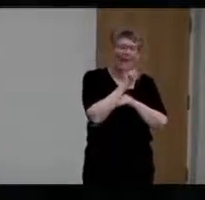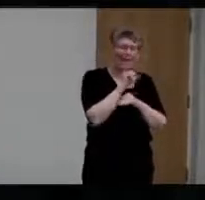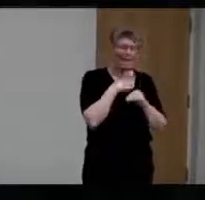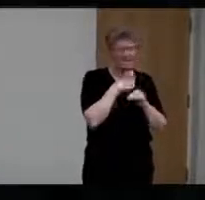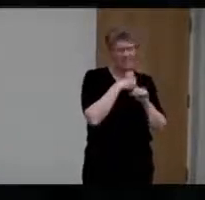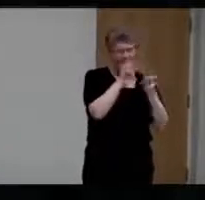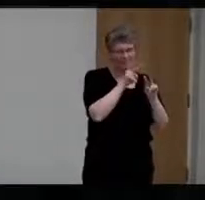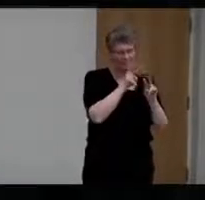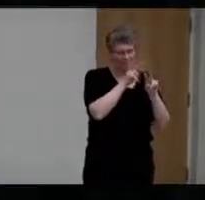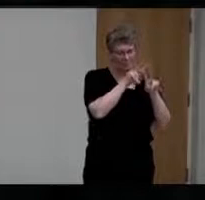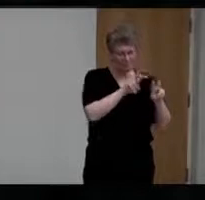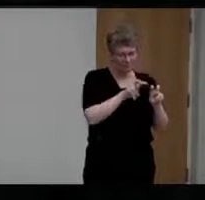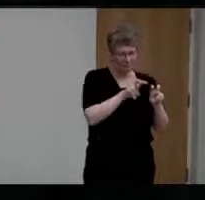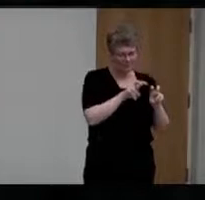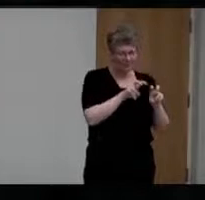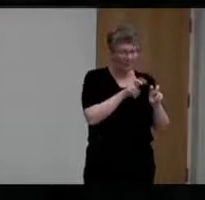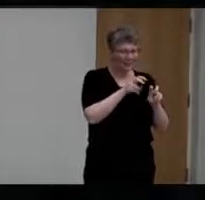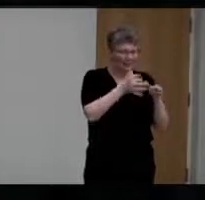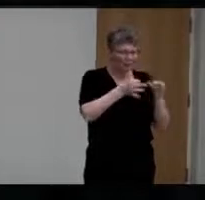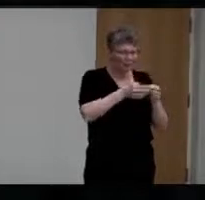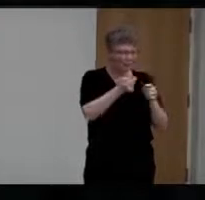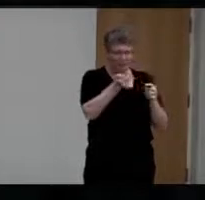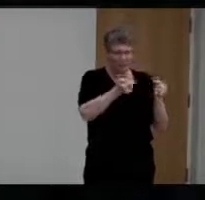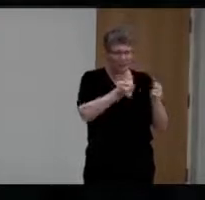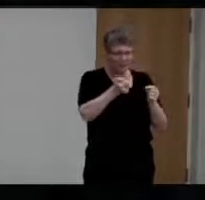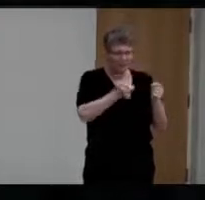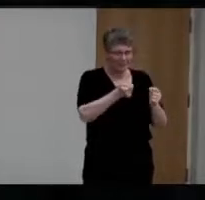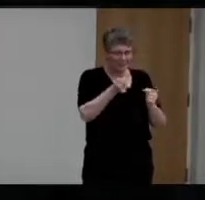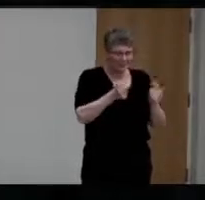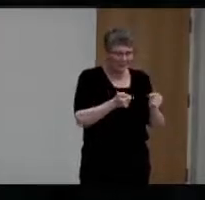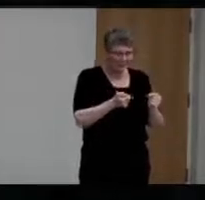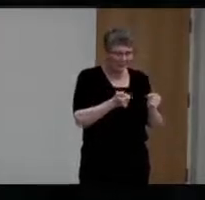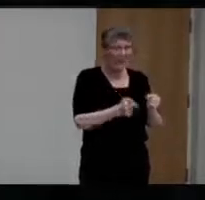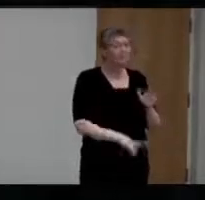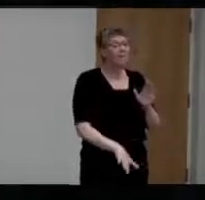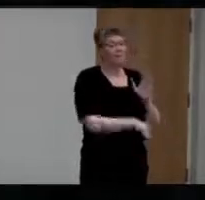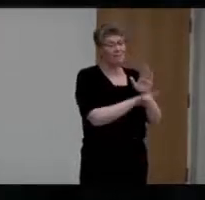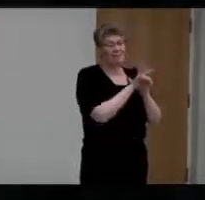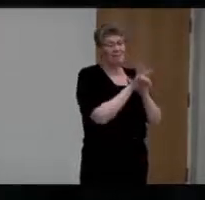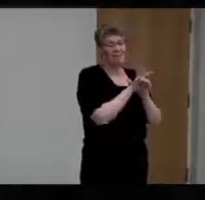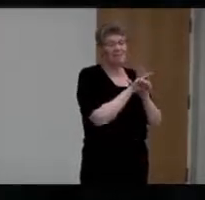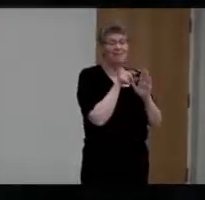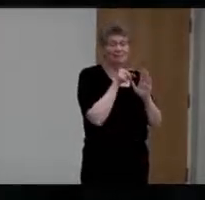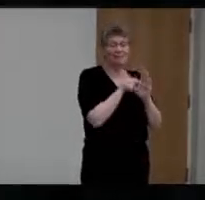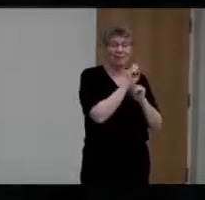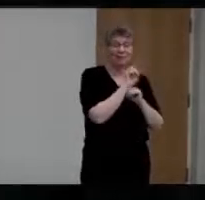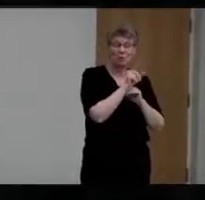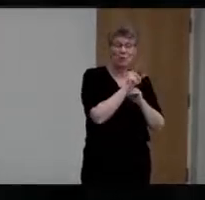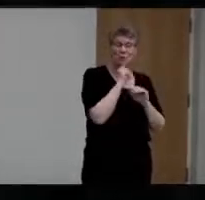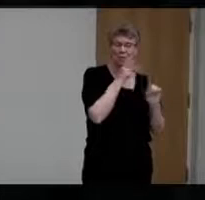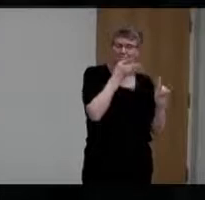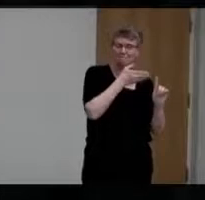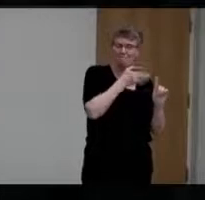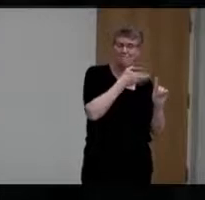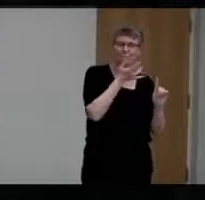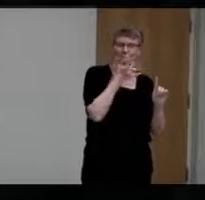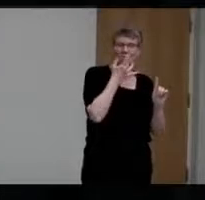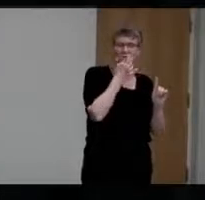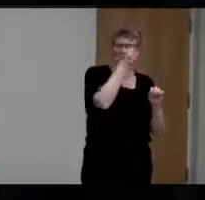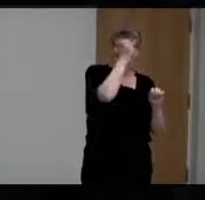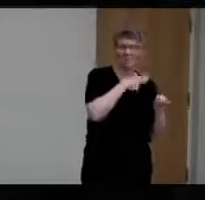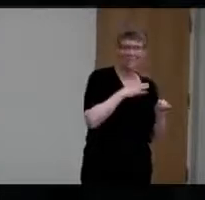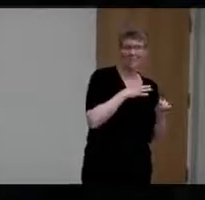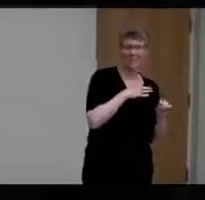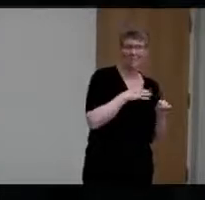their hiring decisions. And it famously really liked men, right? So they just developed this tool that ranked